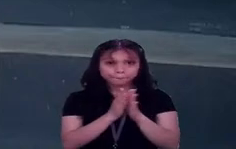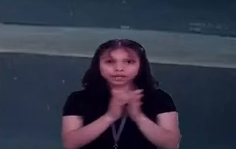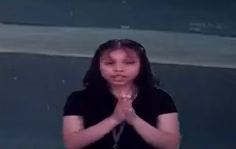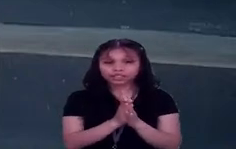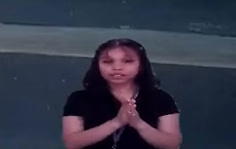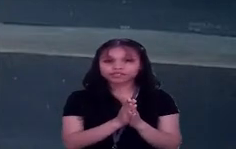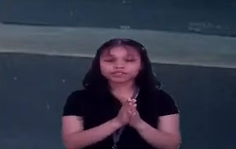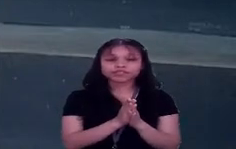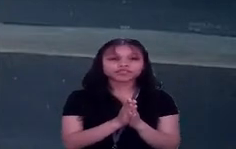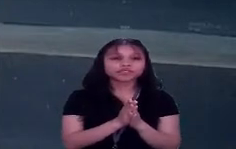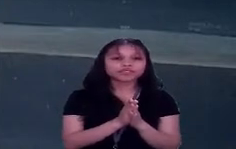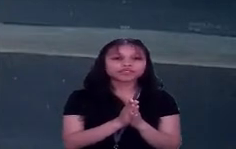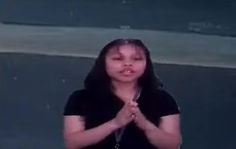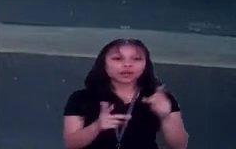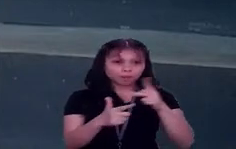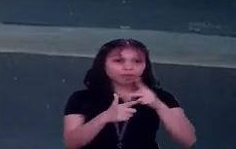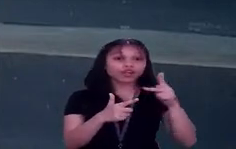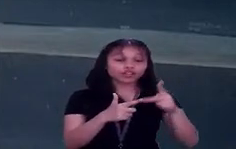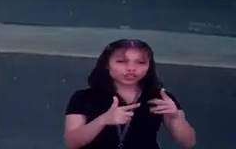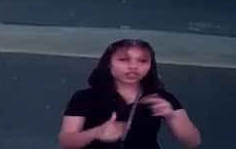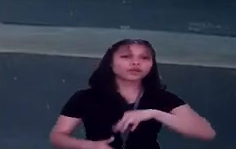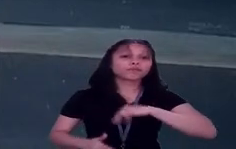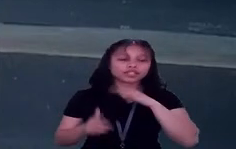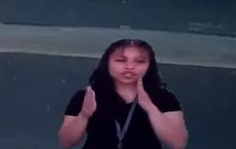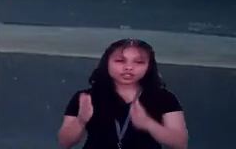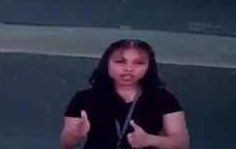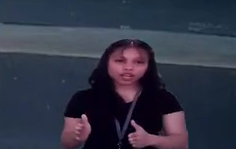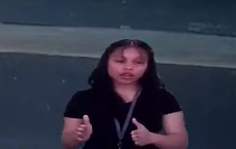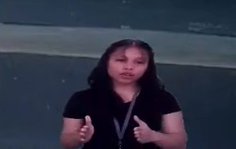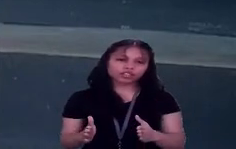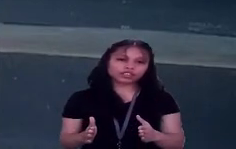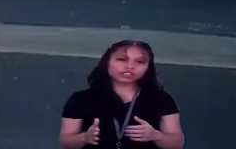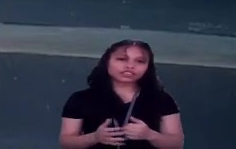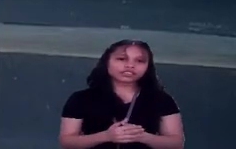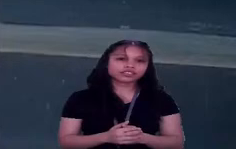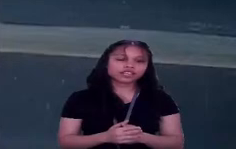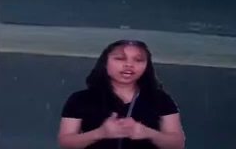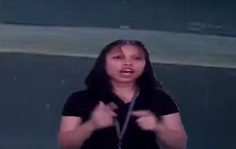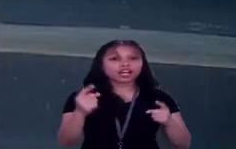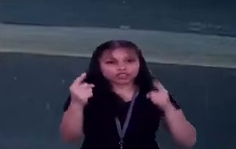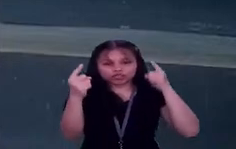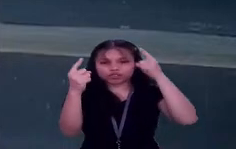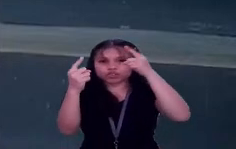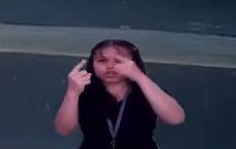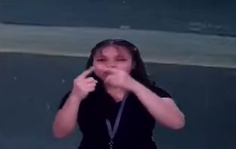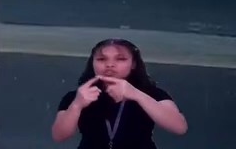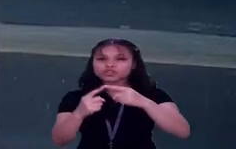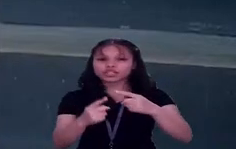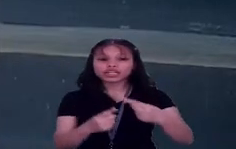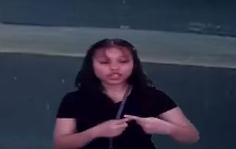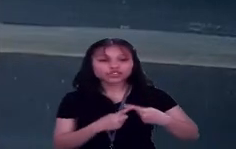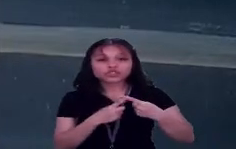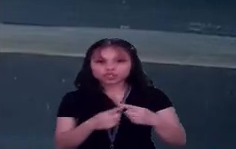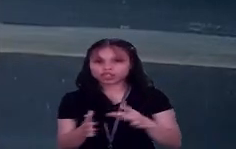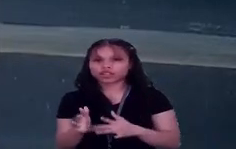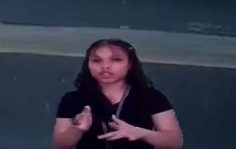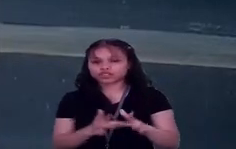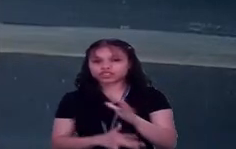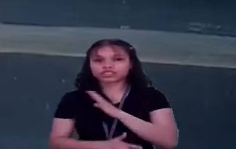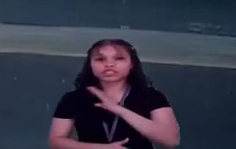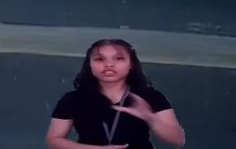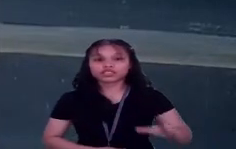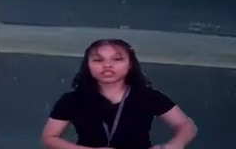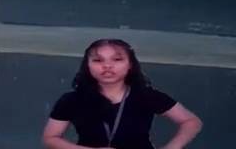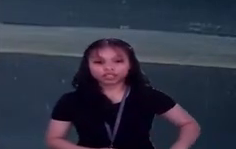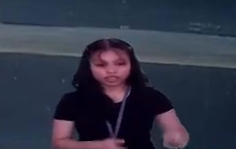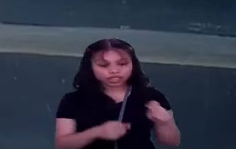me, and also partner with us missionaries as we reach the lost souls in the foreign field, and as we continue to be